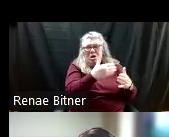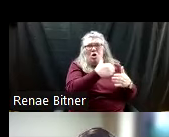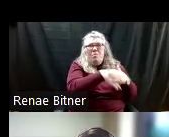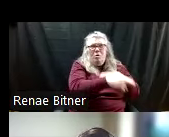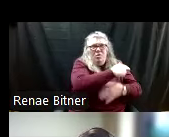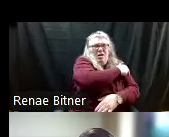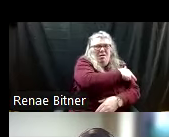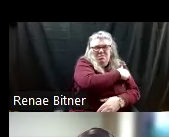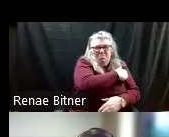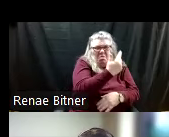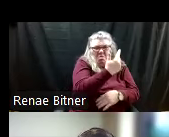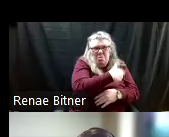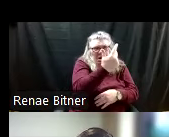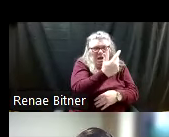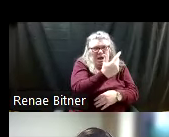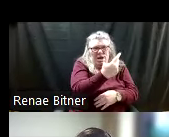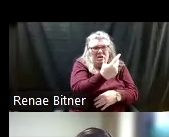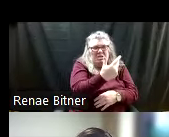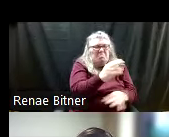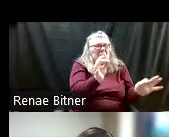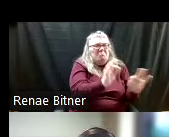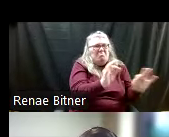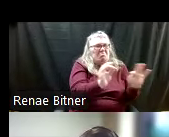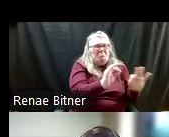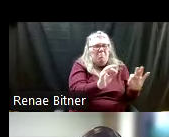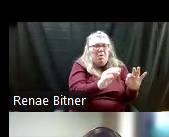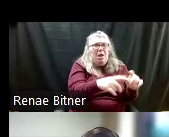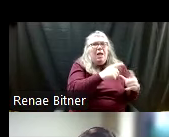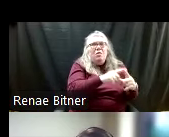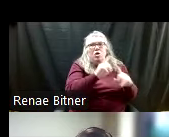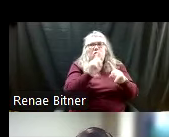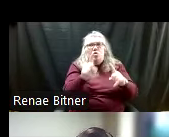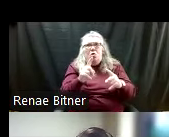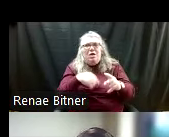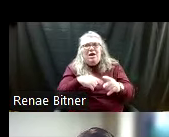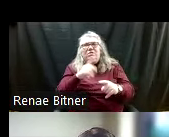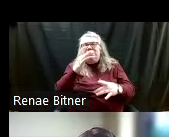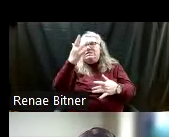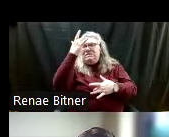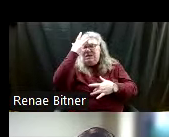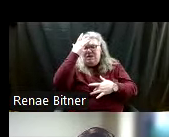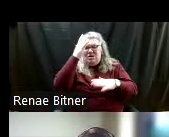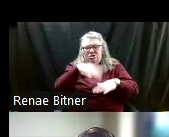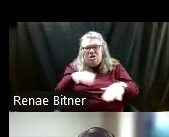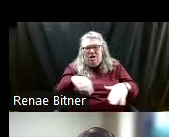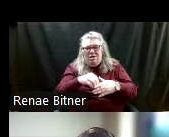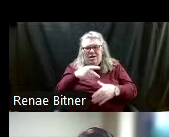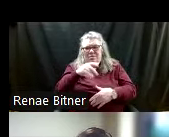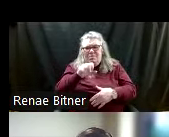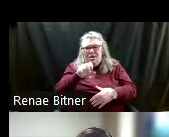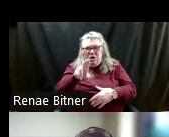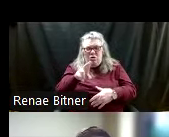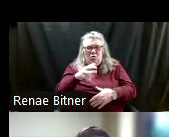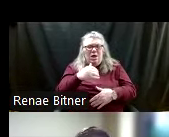hospital for only, 3 days, not at all a big deal when you then go on and have a very, very sick child in the PICU and